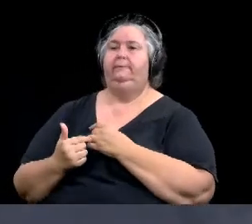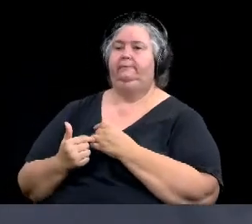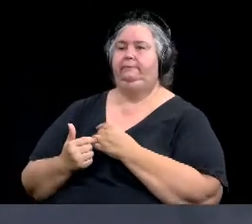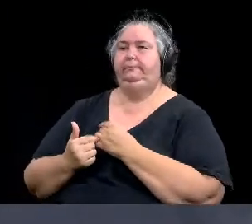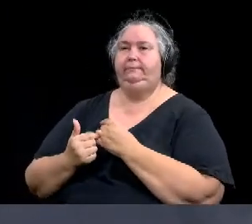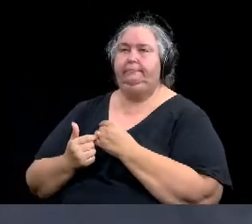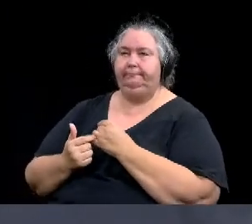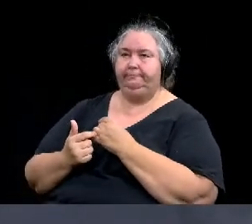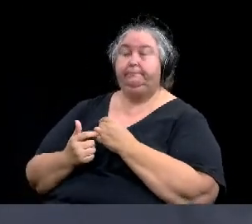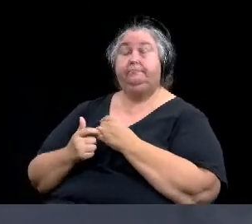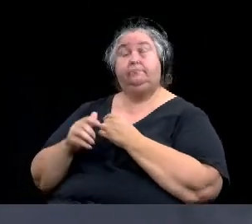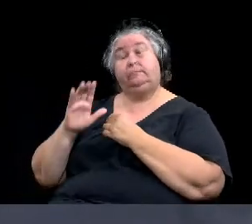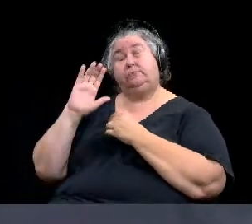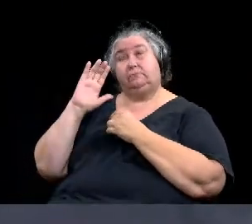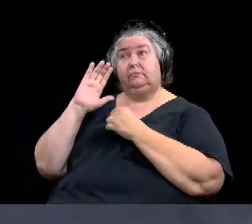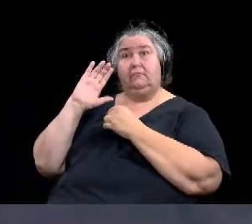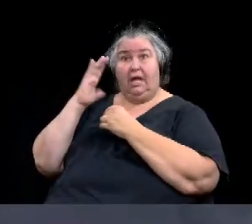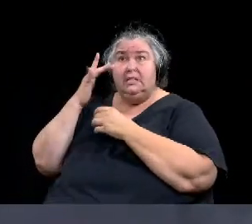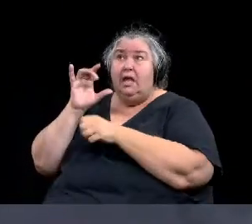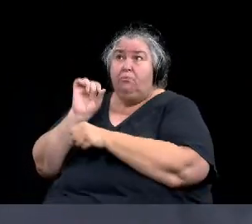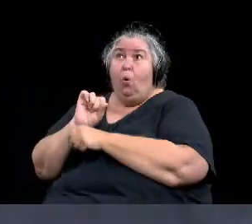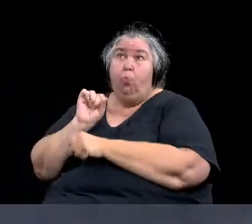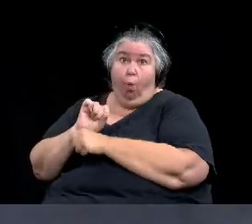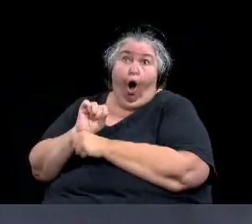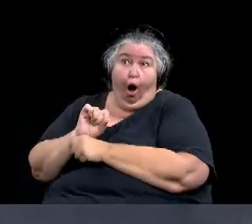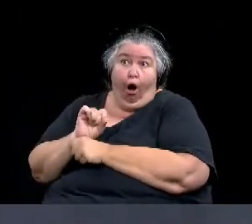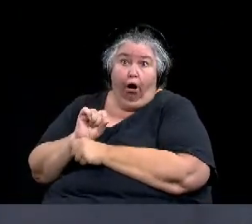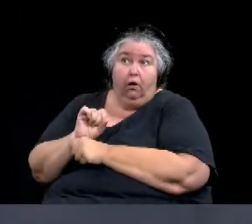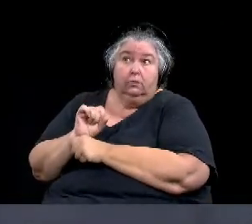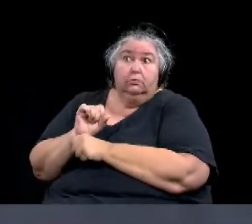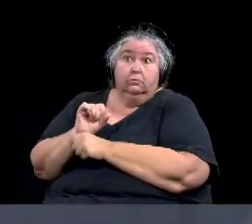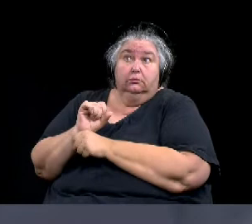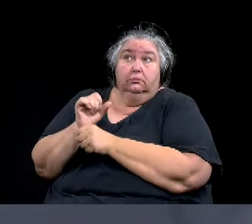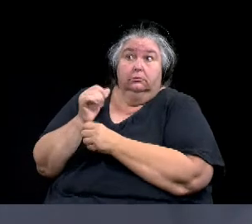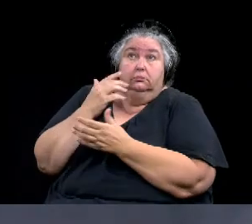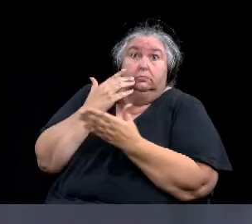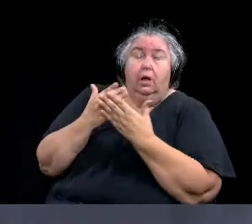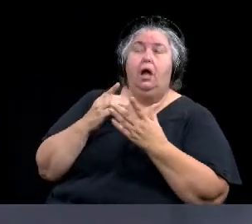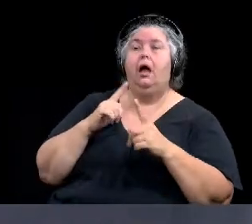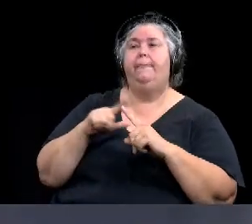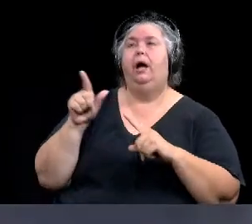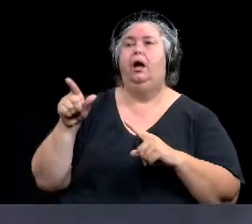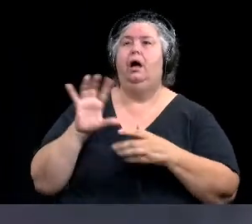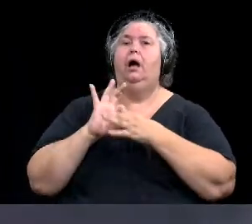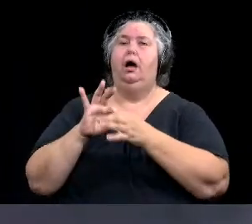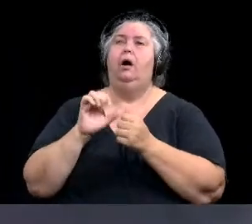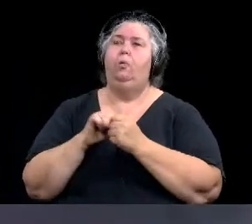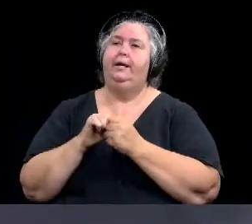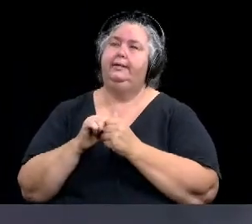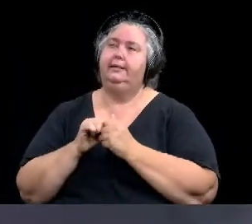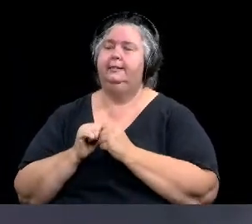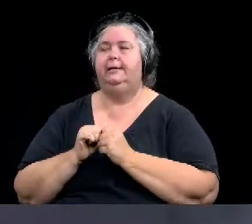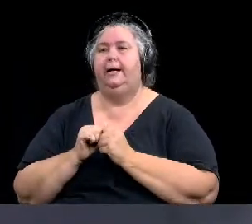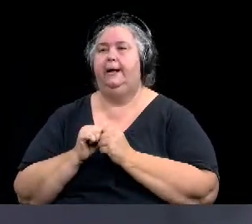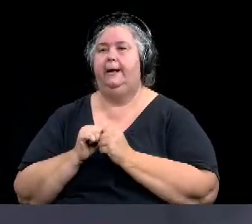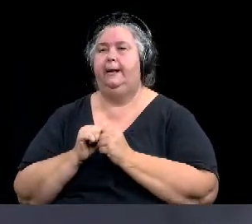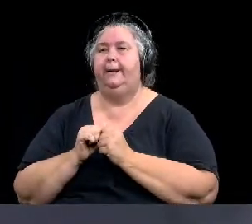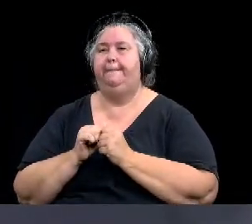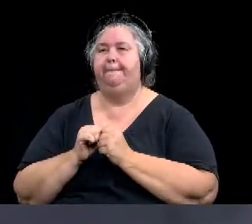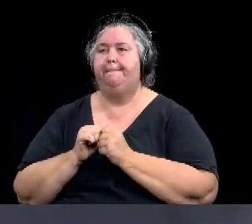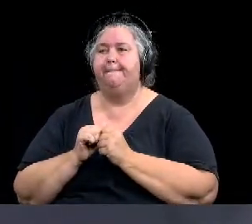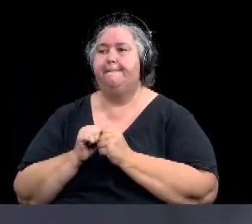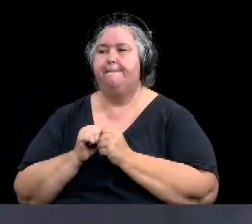which seemed to be working pretty well. But it primarily has to do with setting up your business where